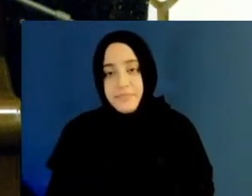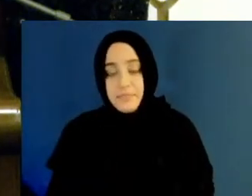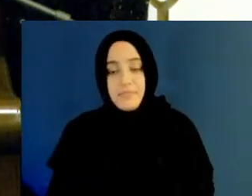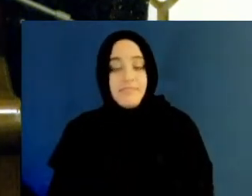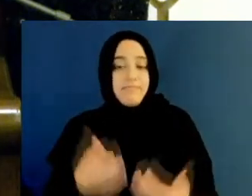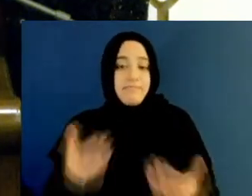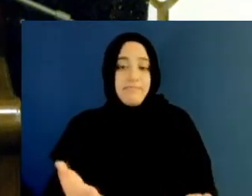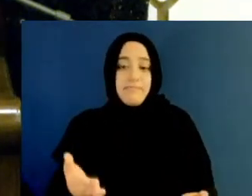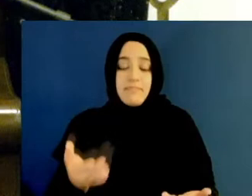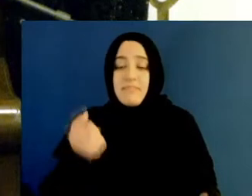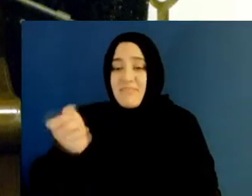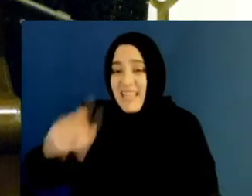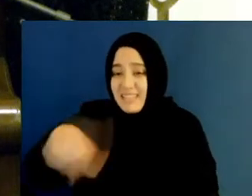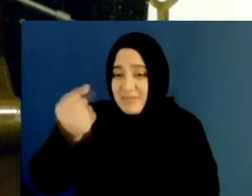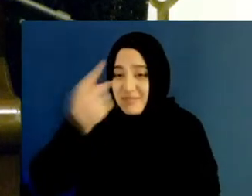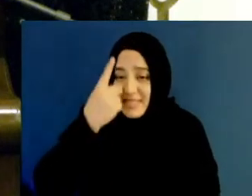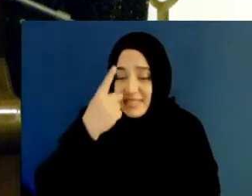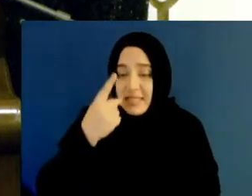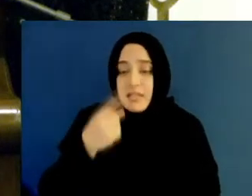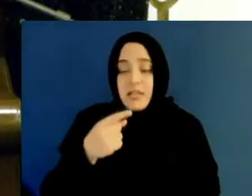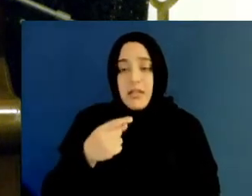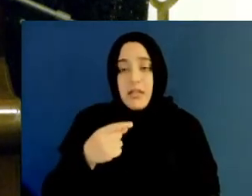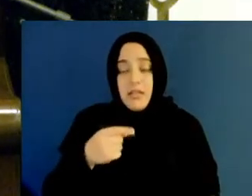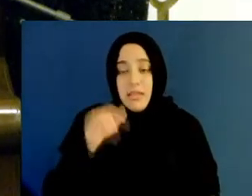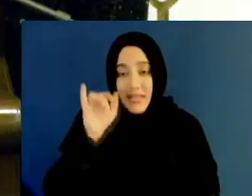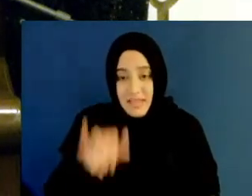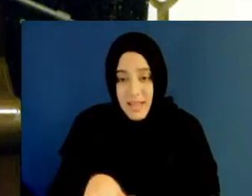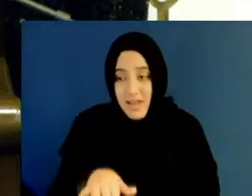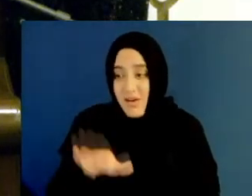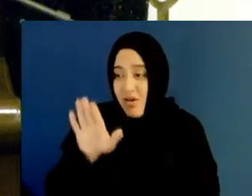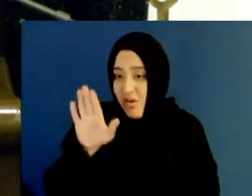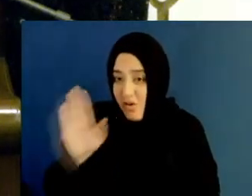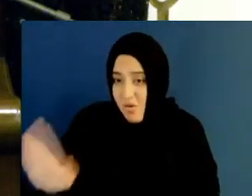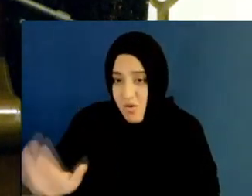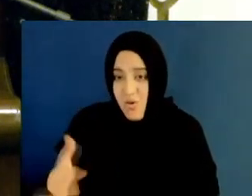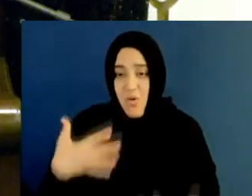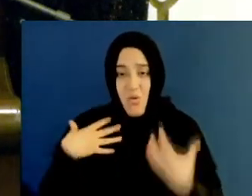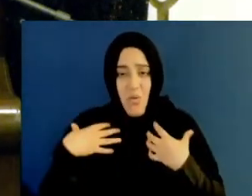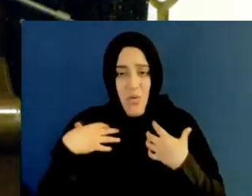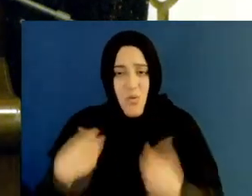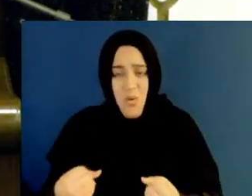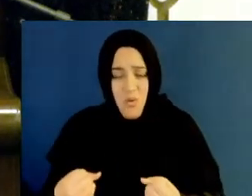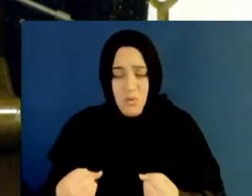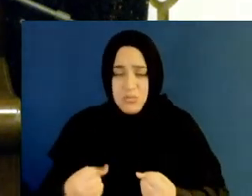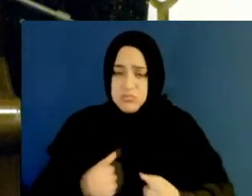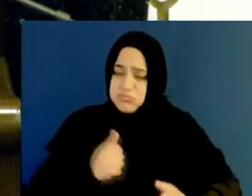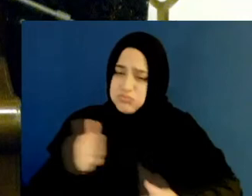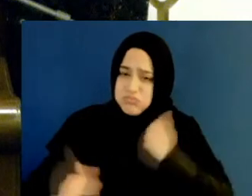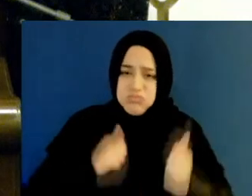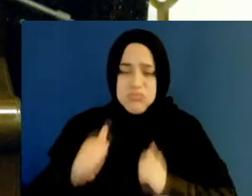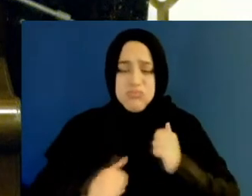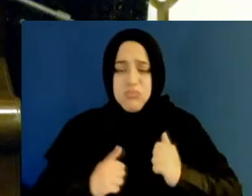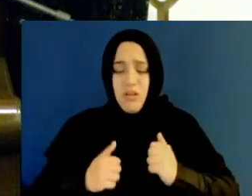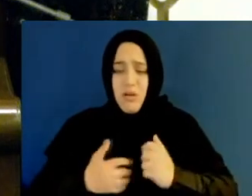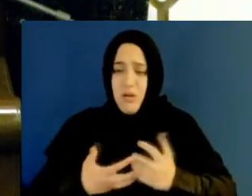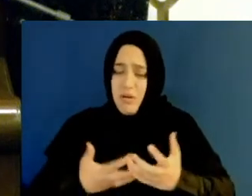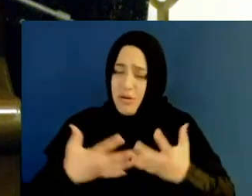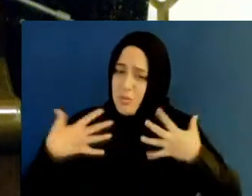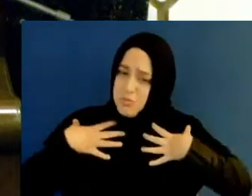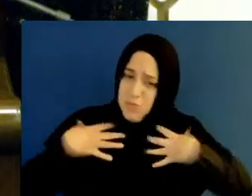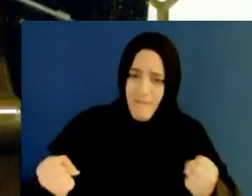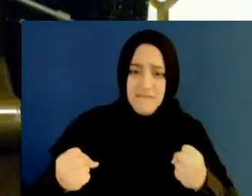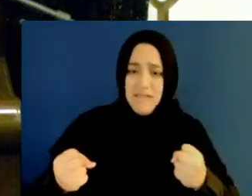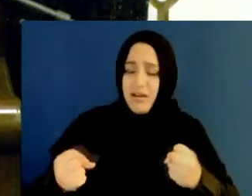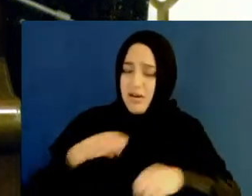understand the shuja'a and the courage and the bravery of Imam Sajjad on the day of Ashura, at the